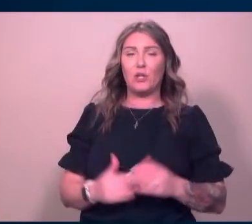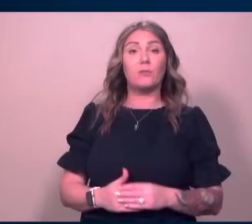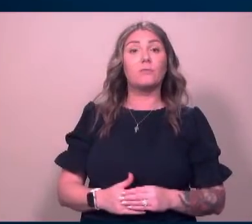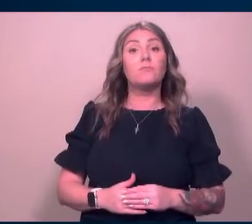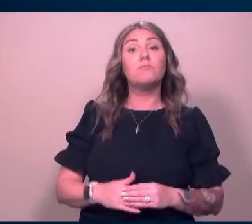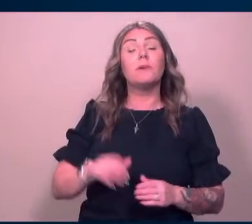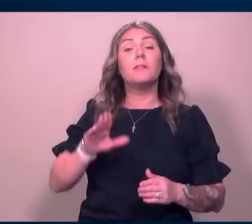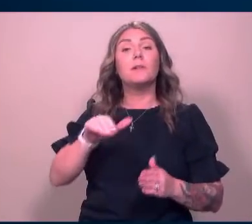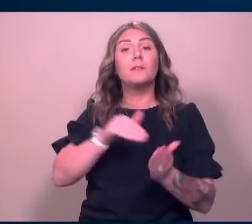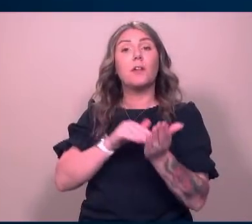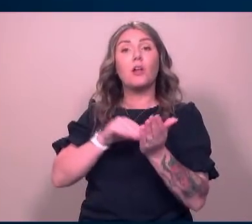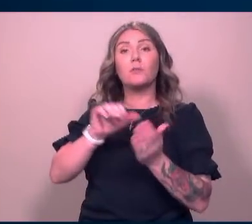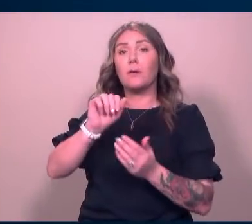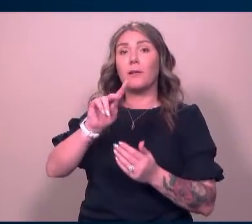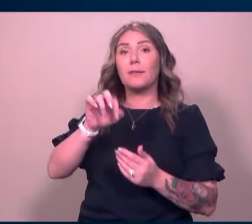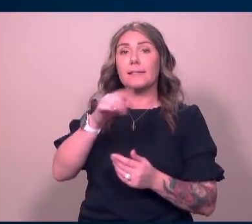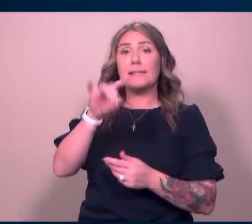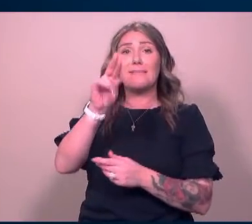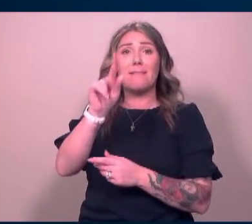thoughts?